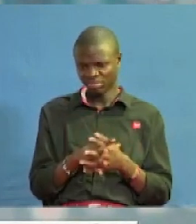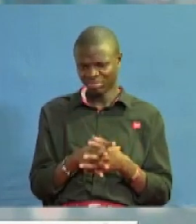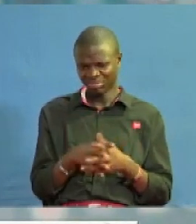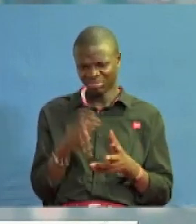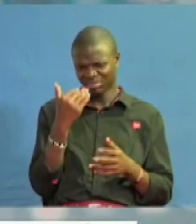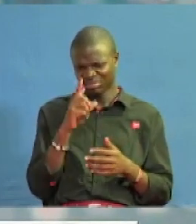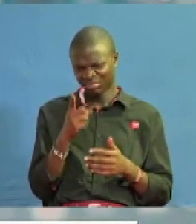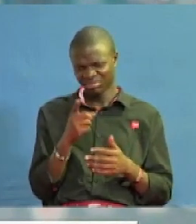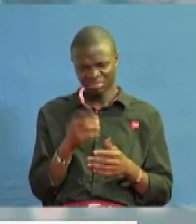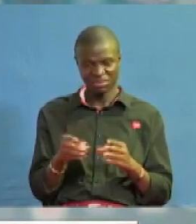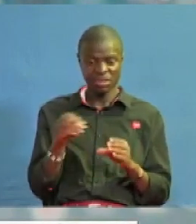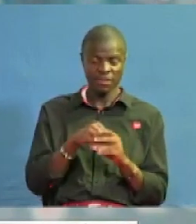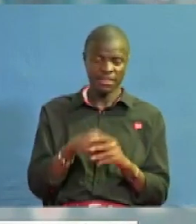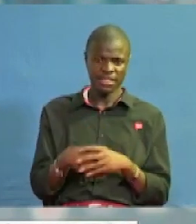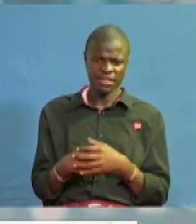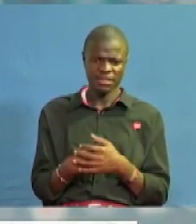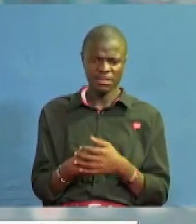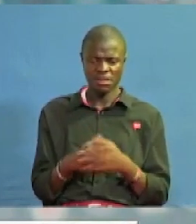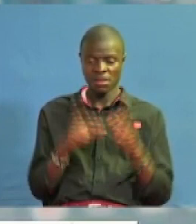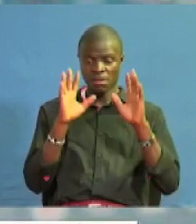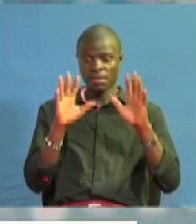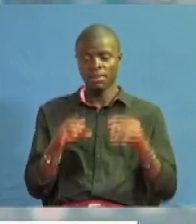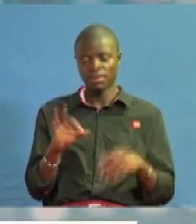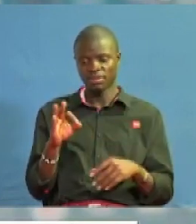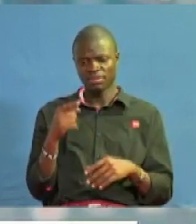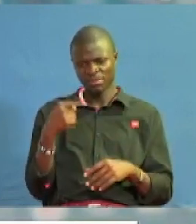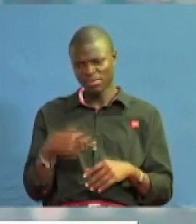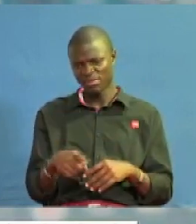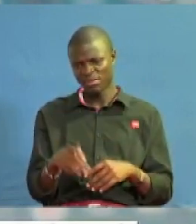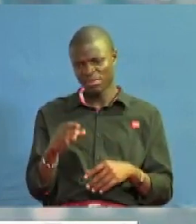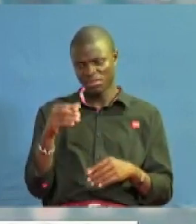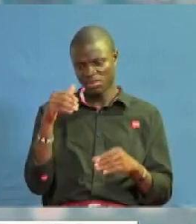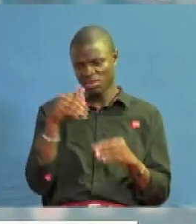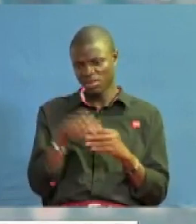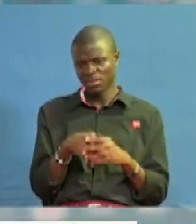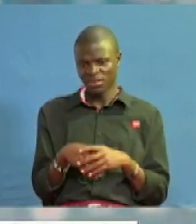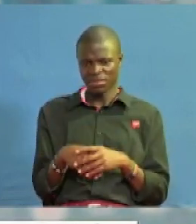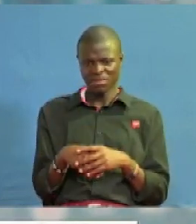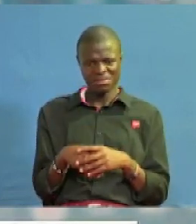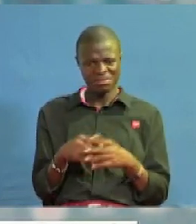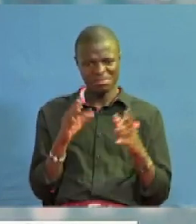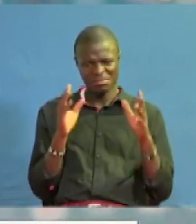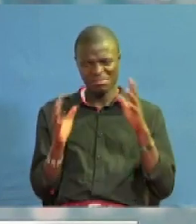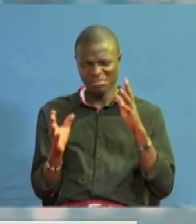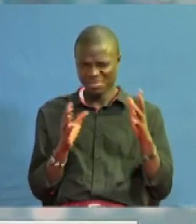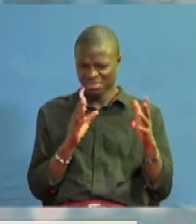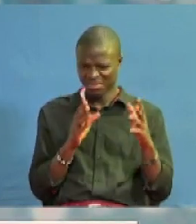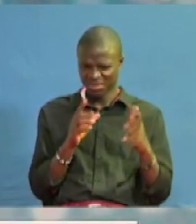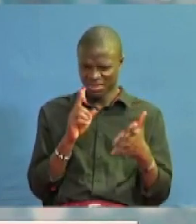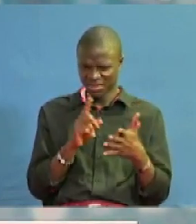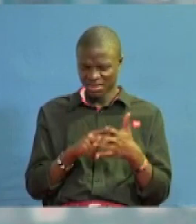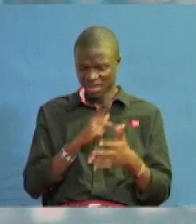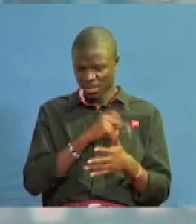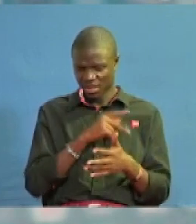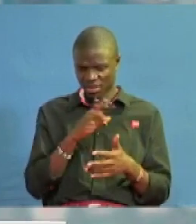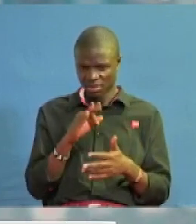investing? What is the purpose of your investment? Okay. Now, first of all, the purpose will direct you to what kind of stock